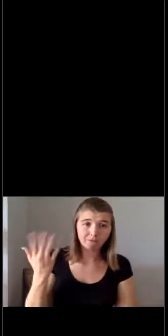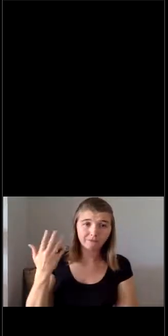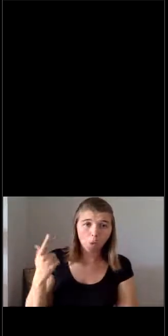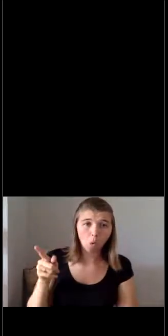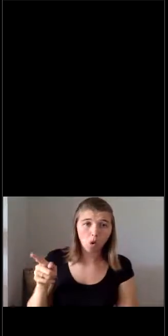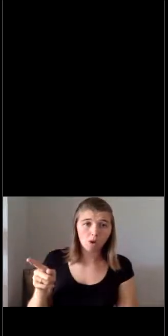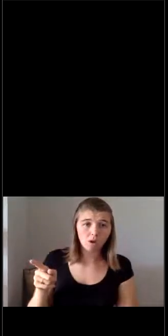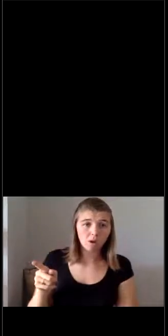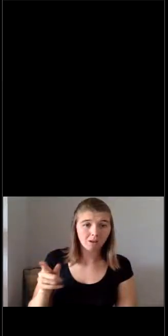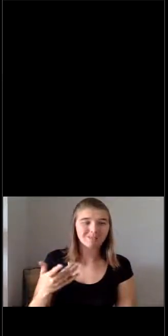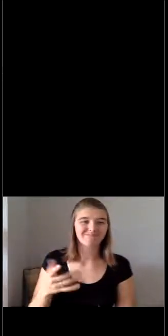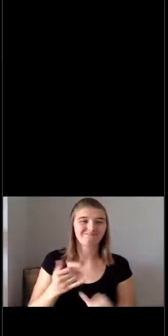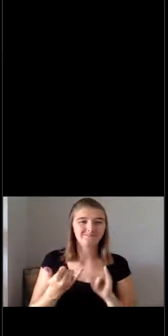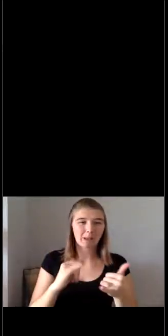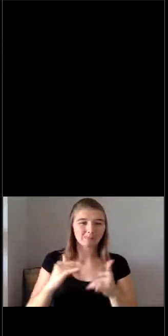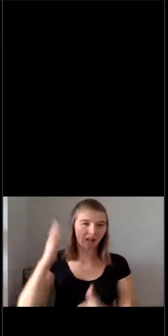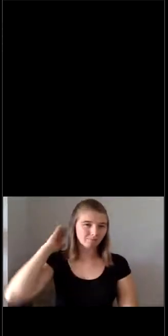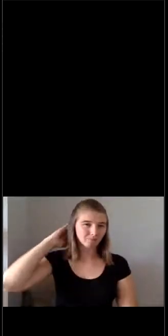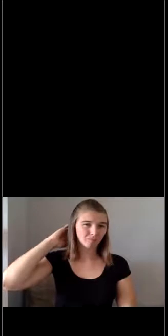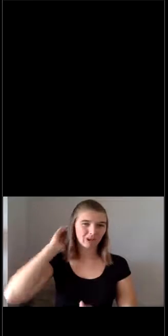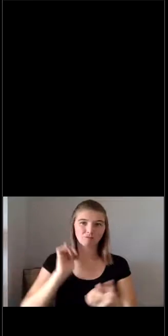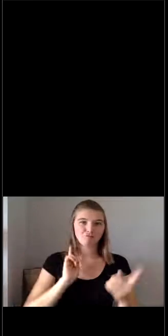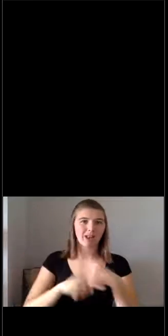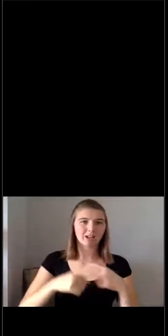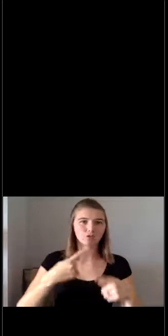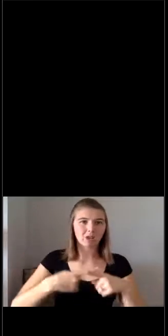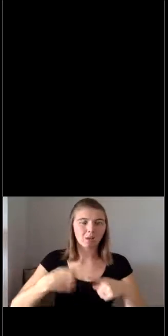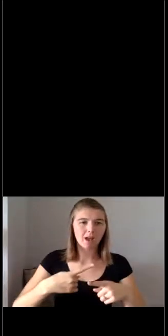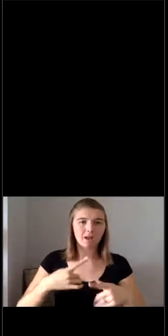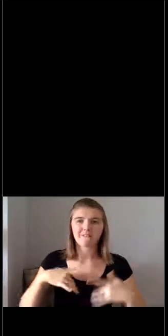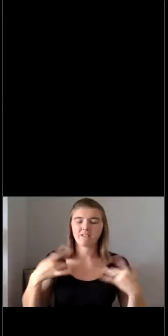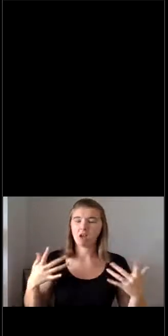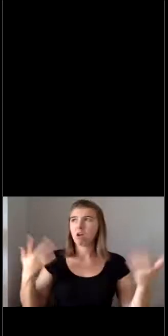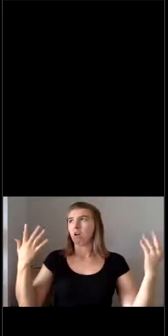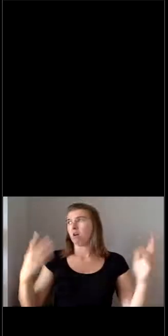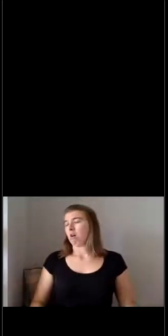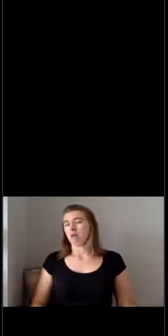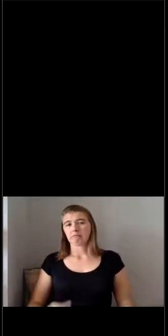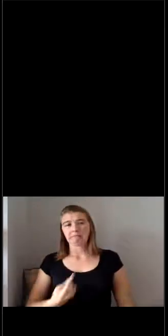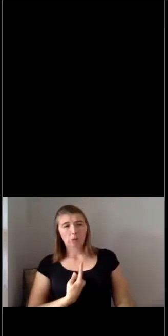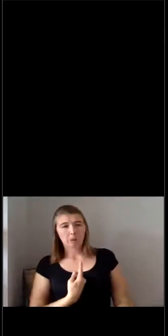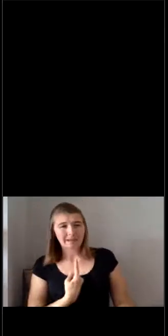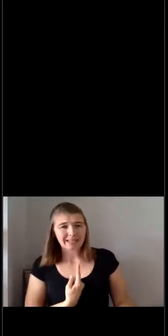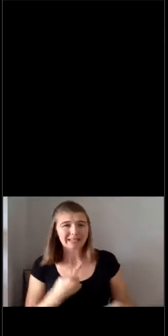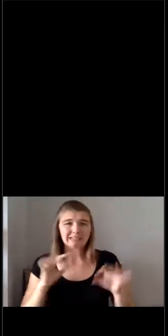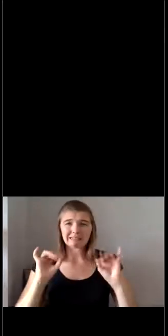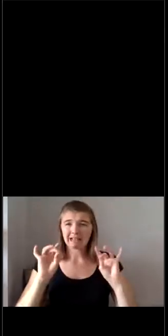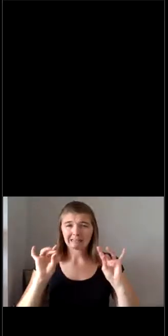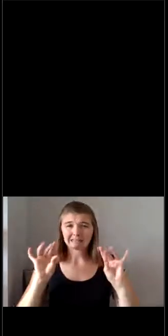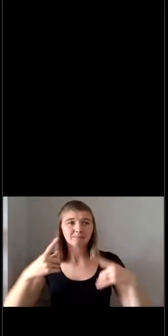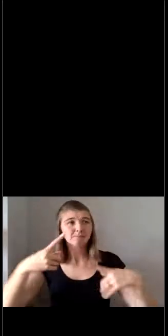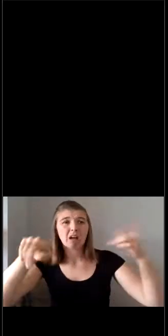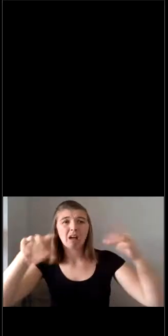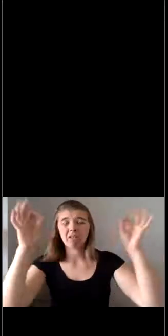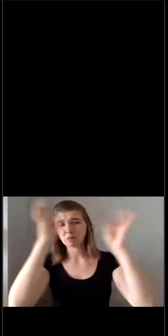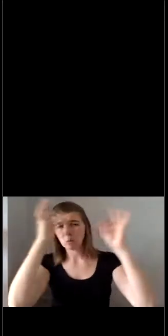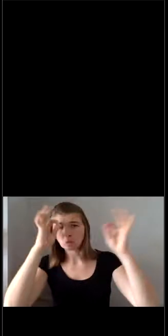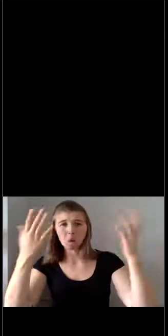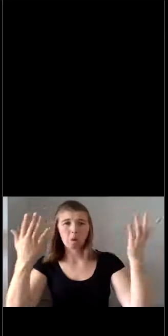our fault and, you know, we're not good people and if only we'd done this differently. But actually, if we widen our perspective and say, how has someone I